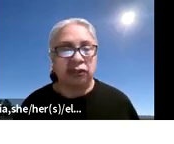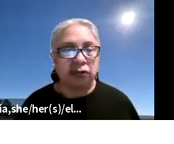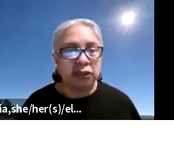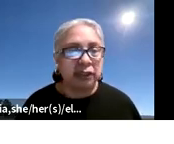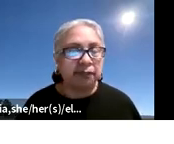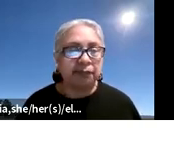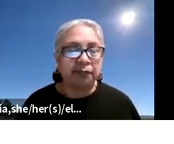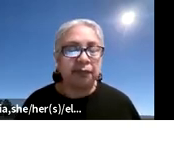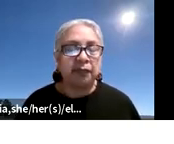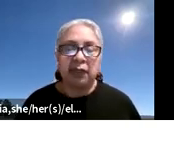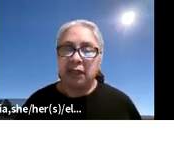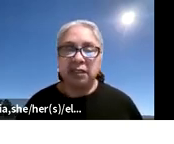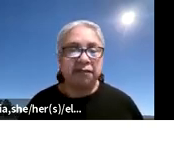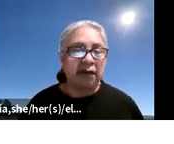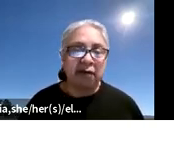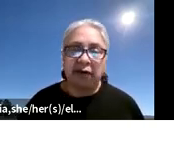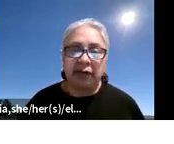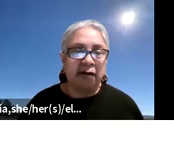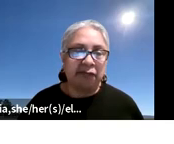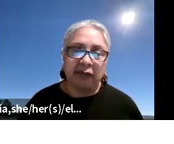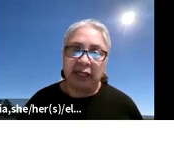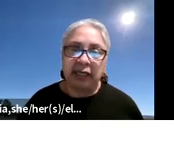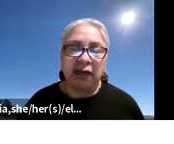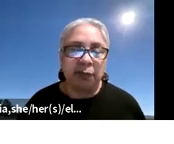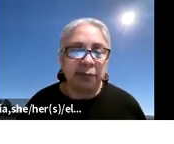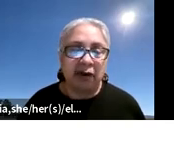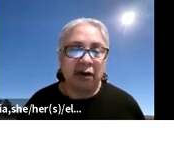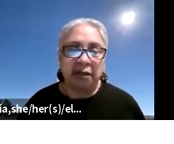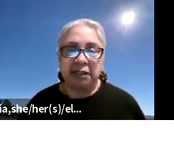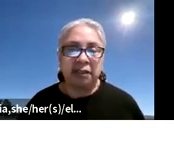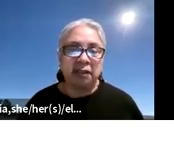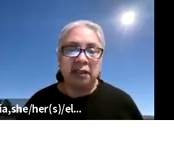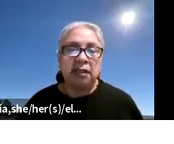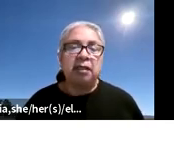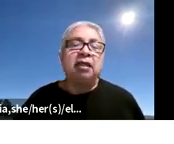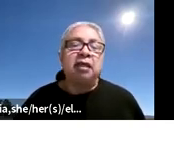the solution is very, very helpful. And it helps my heart